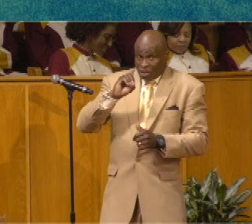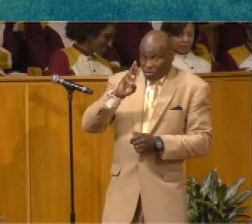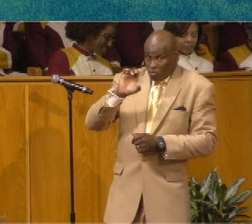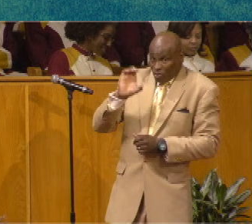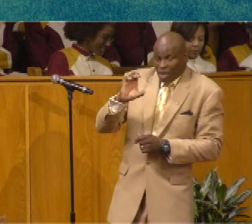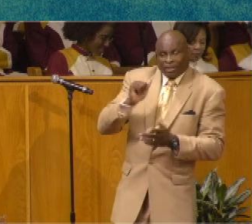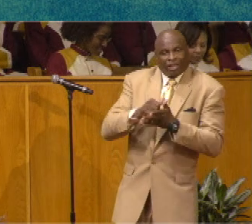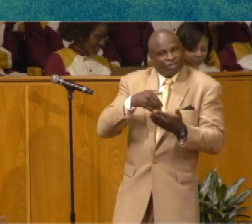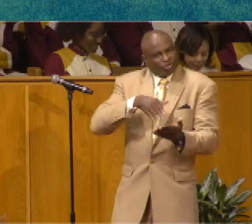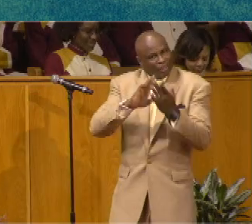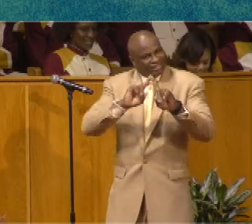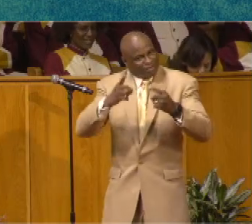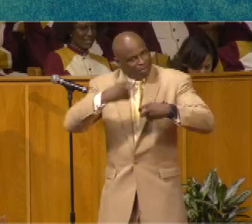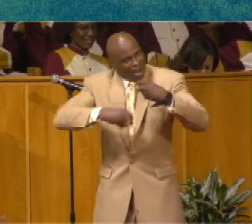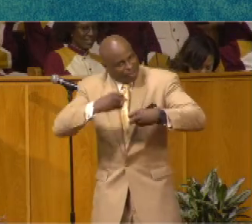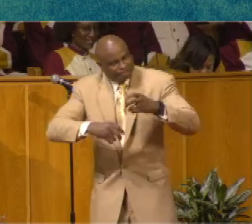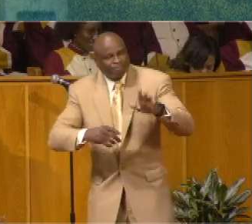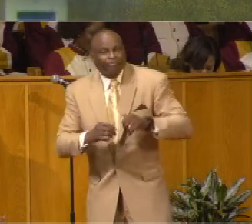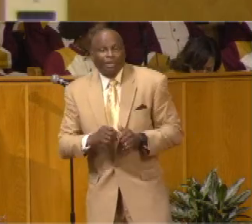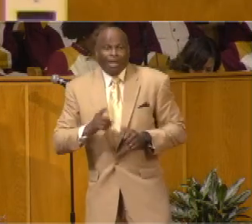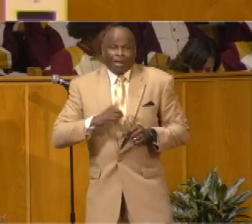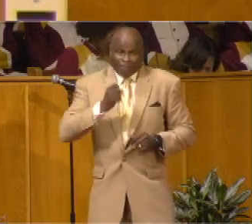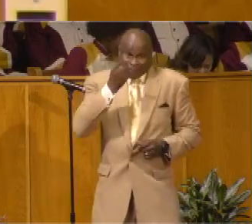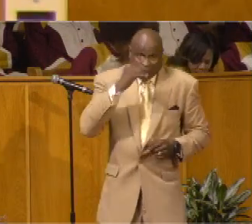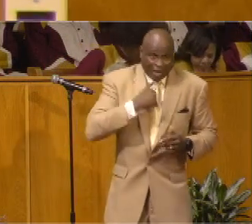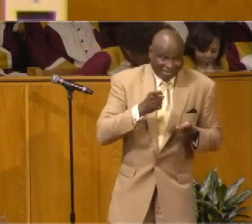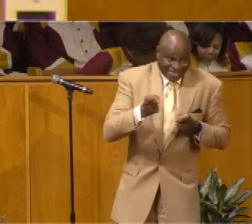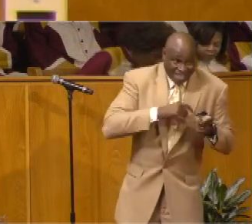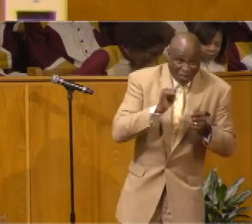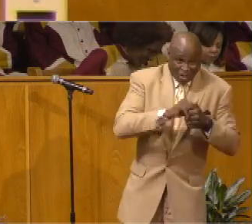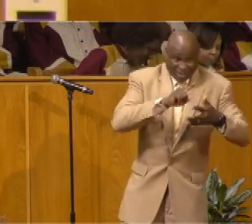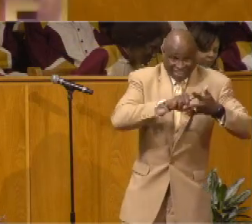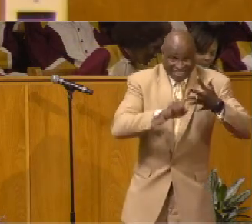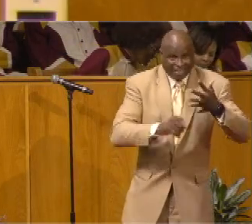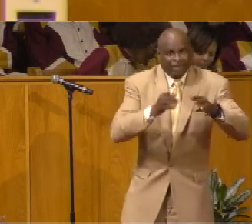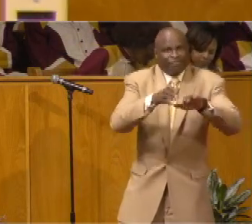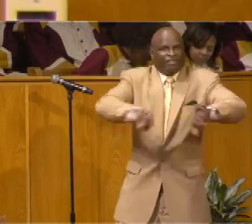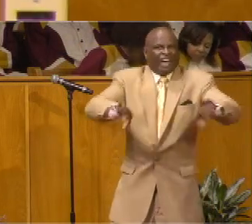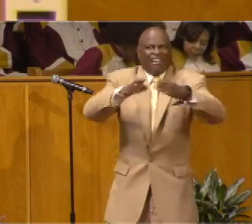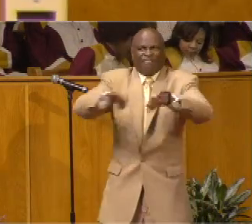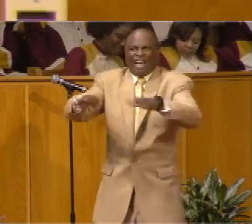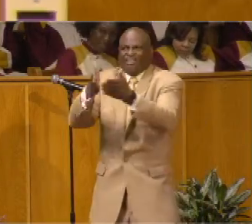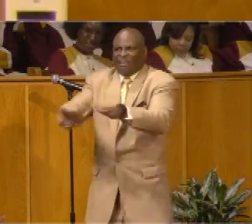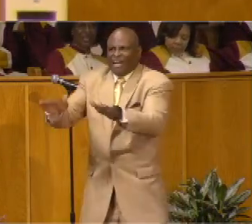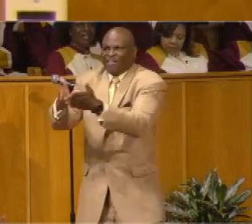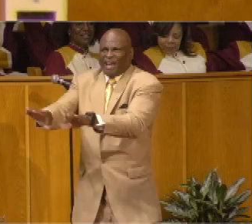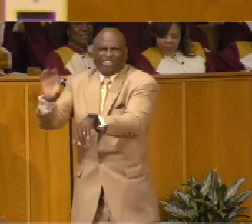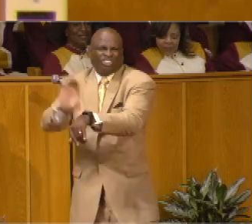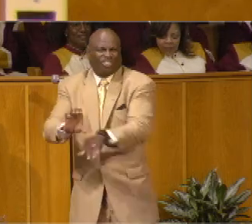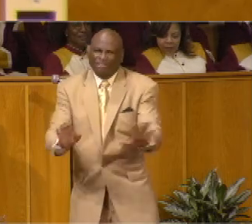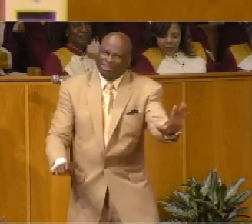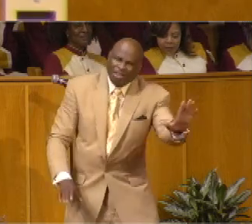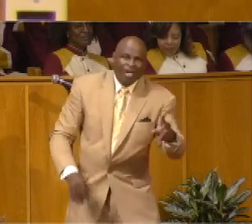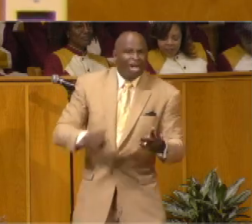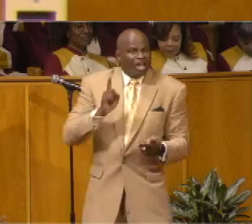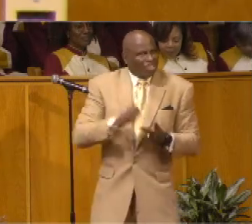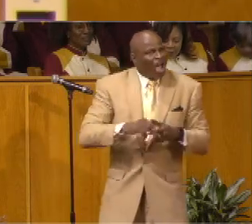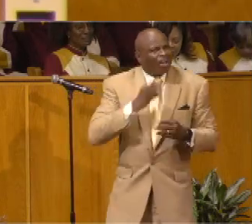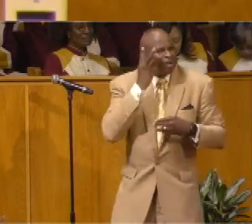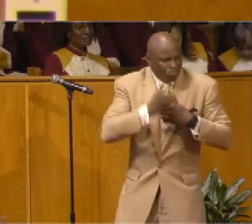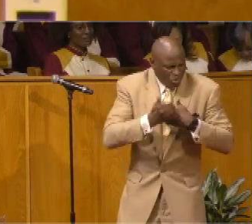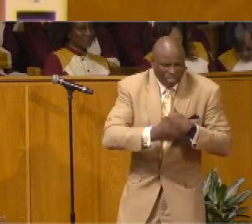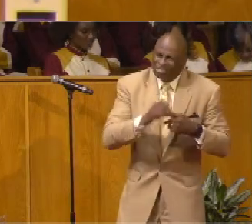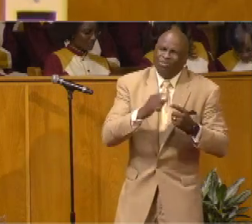trying to address some issues. He's saying, listen, we got to deal with this division in the church. We got to handle y'all's communion